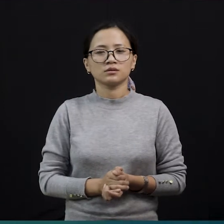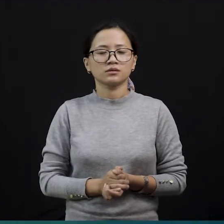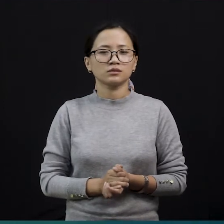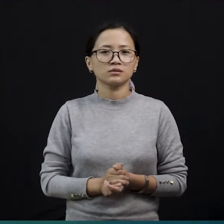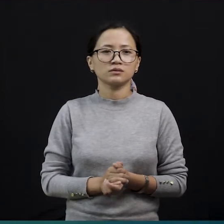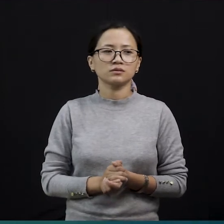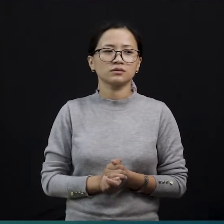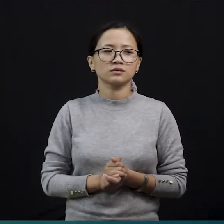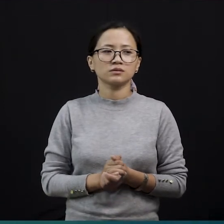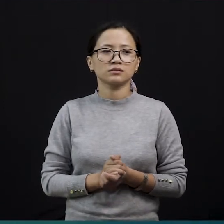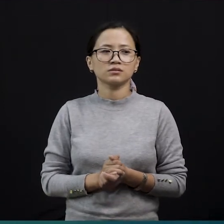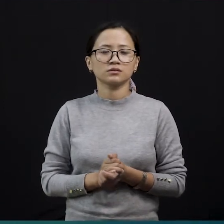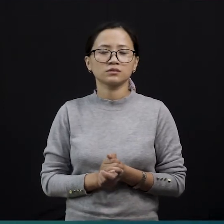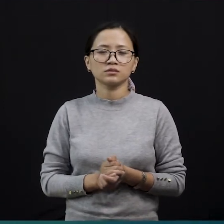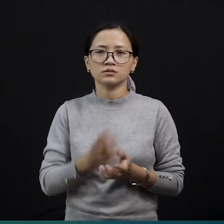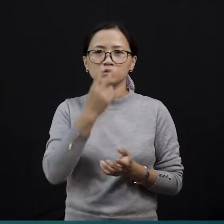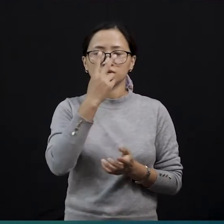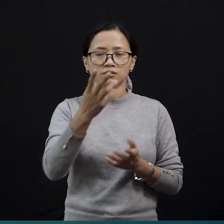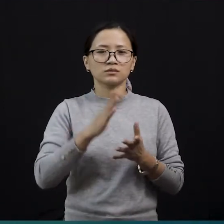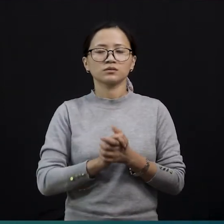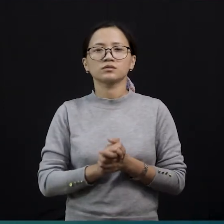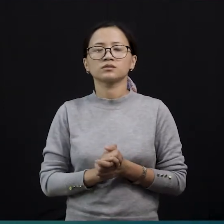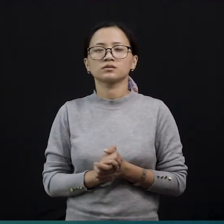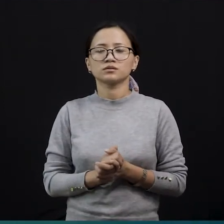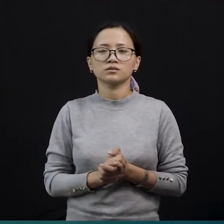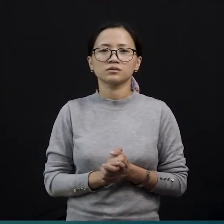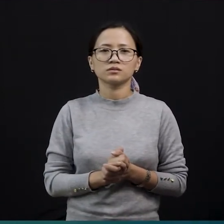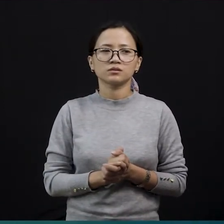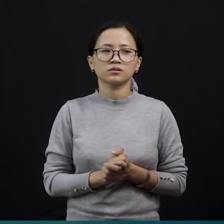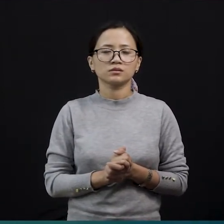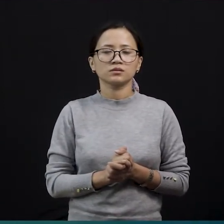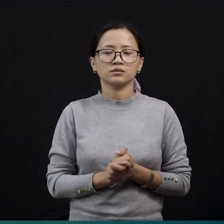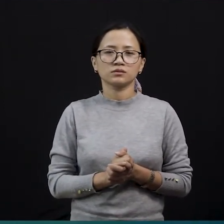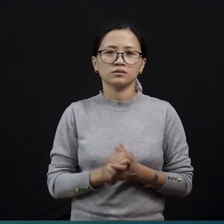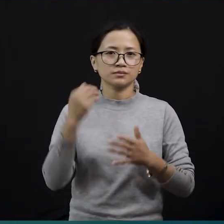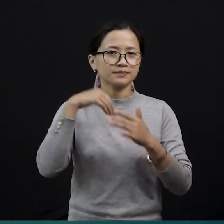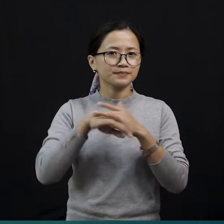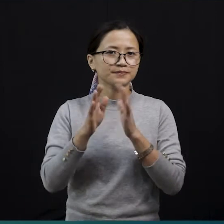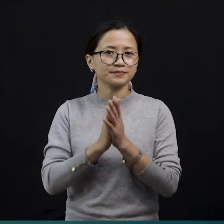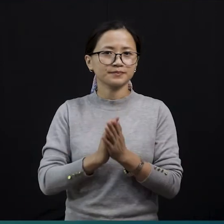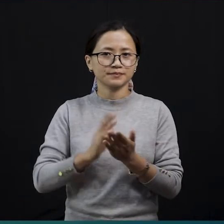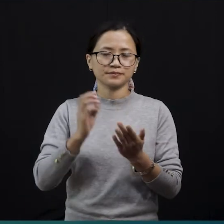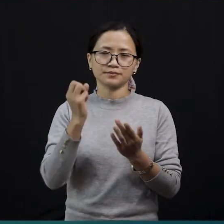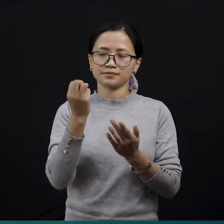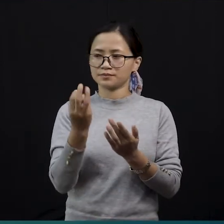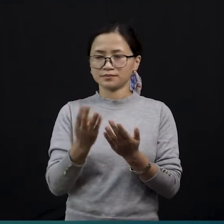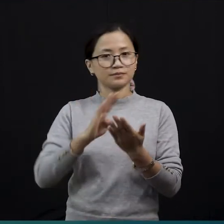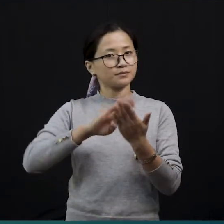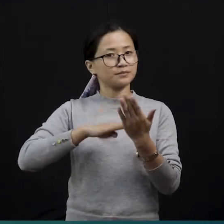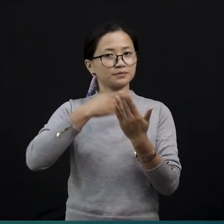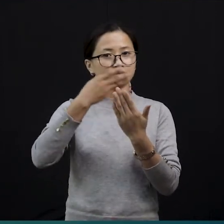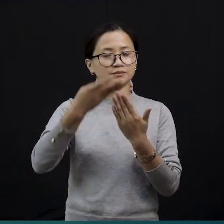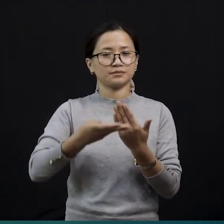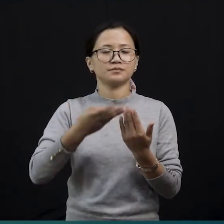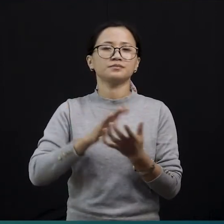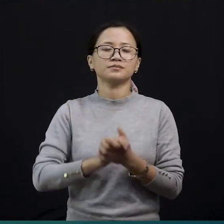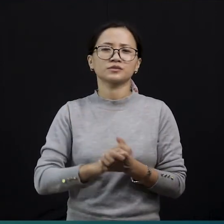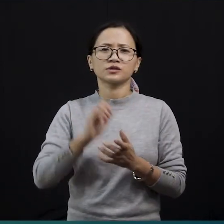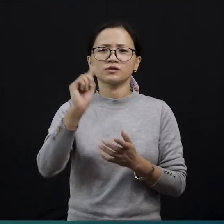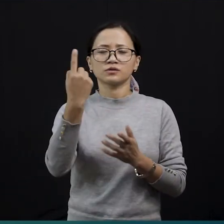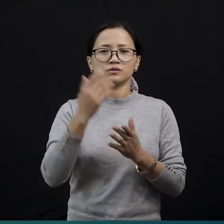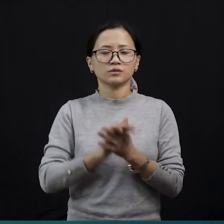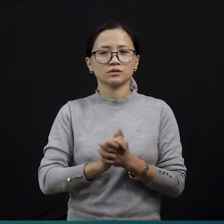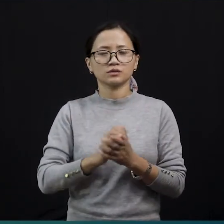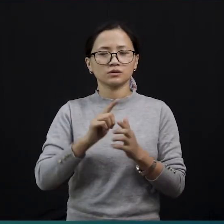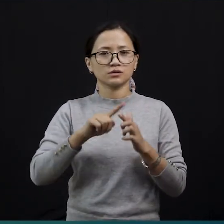also be seen where? It can be seen in the calendar, right? So the first month of